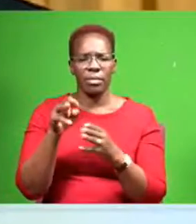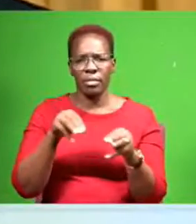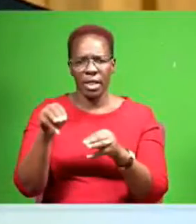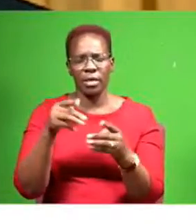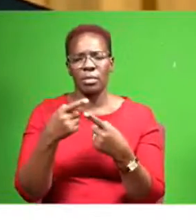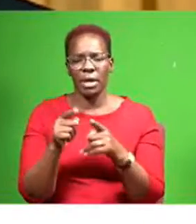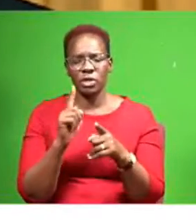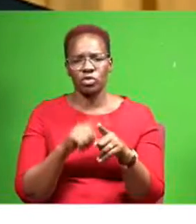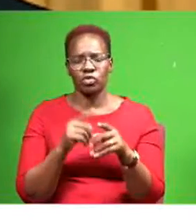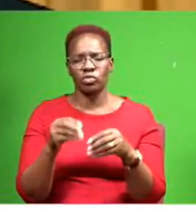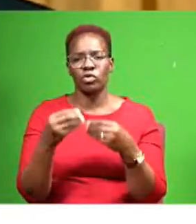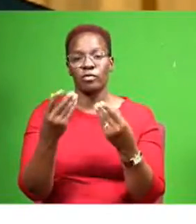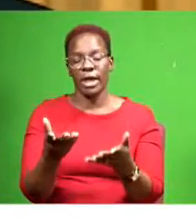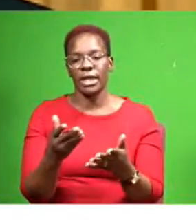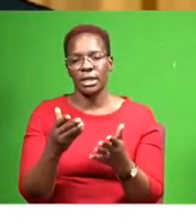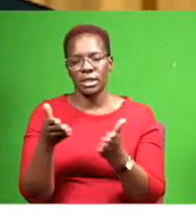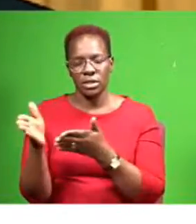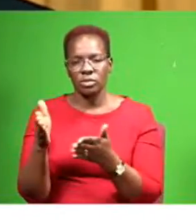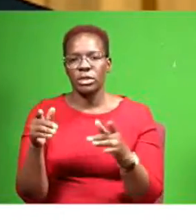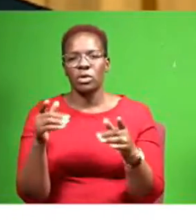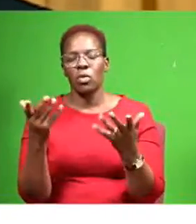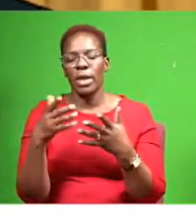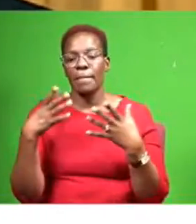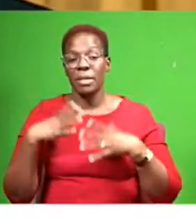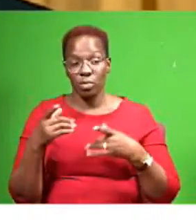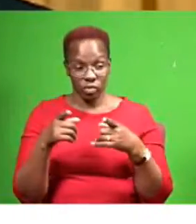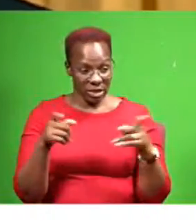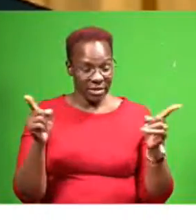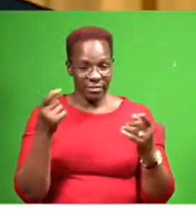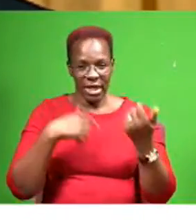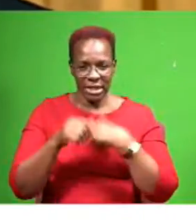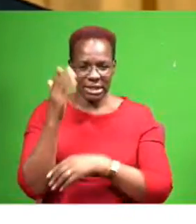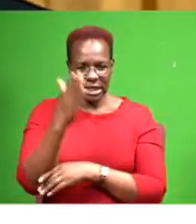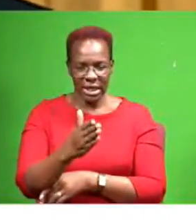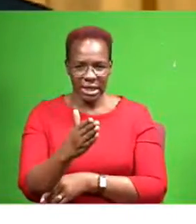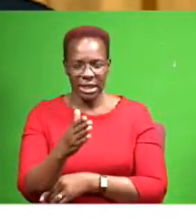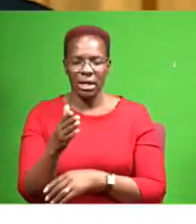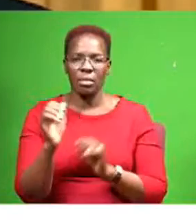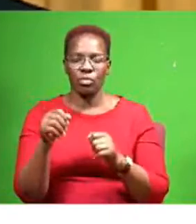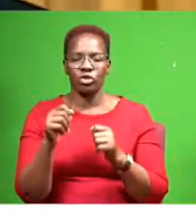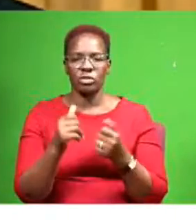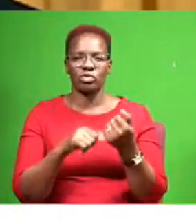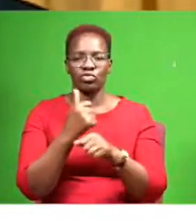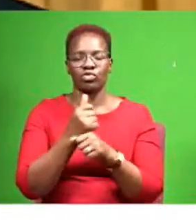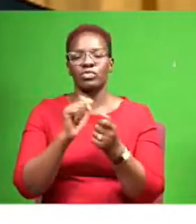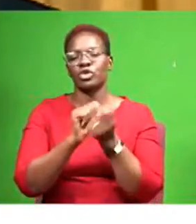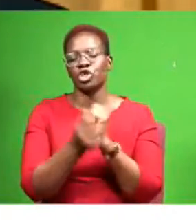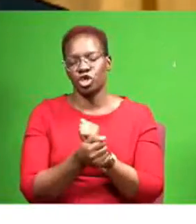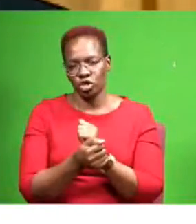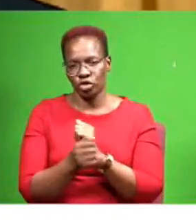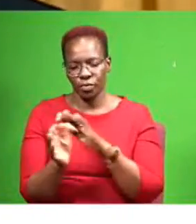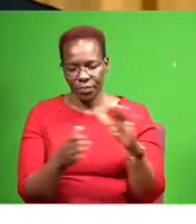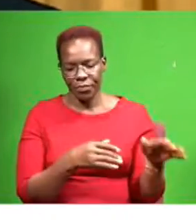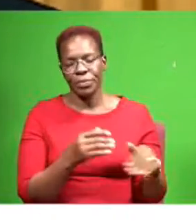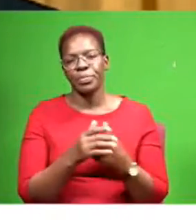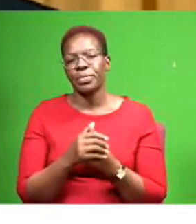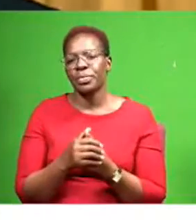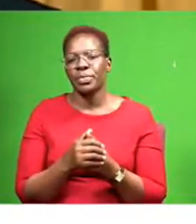merely to provide an instrument whereby the people acting directly may inaugurate change. It continues, but I'll not go